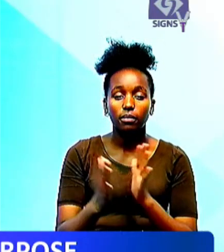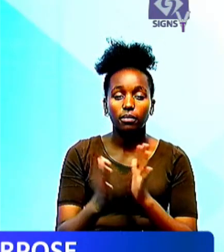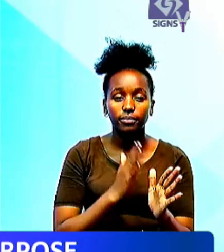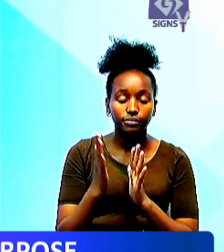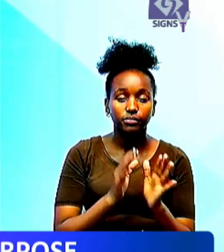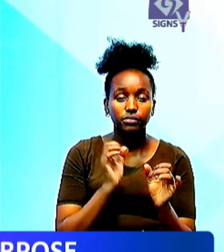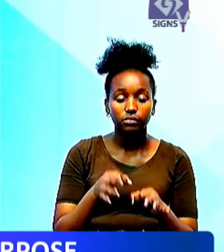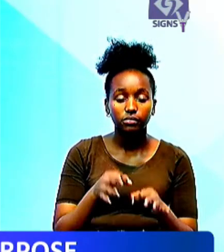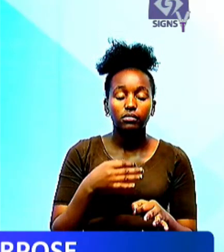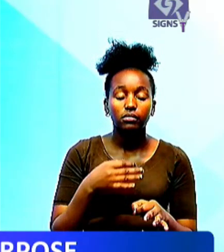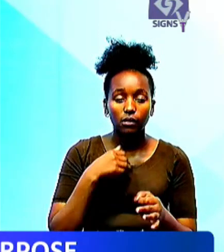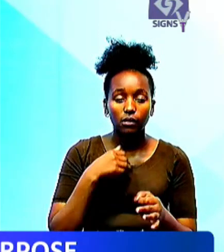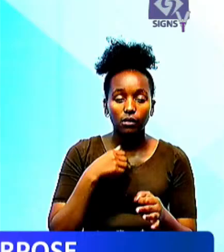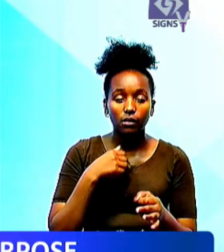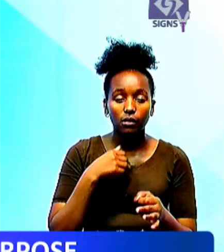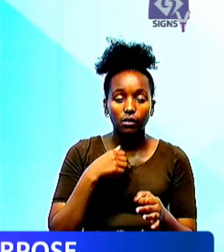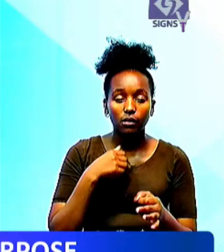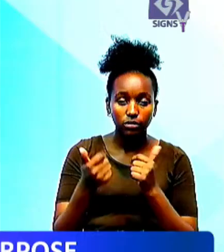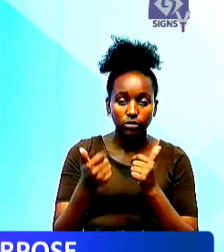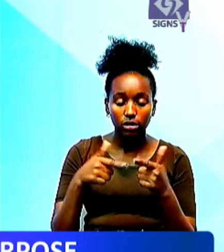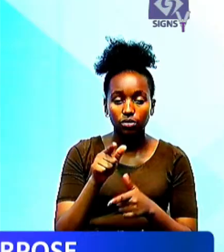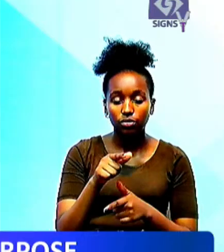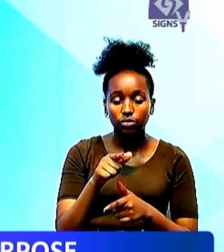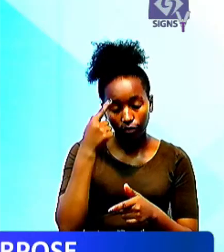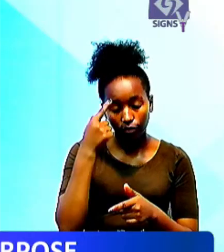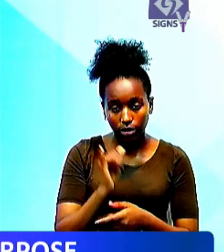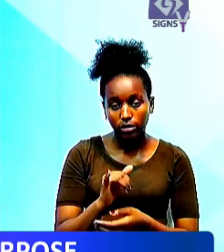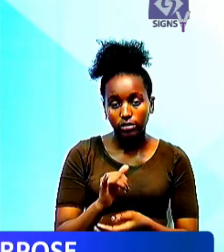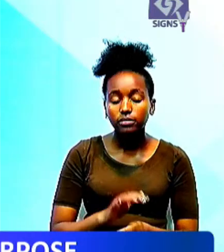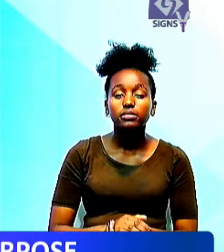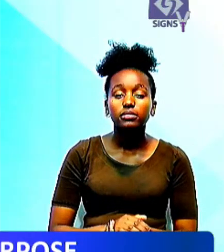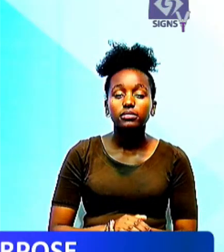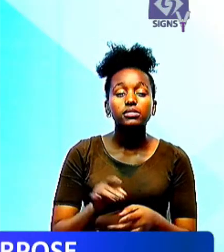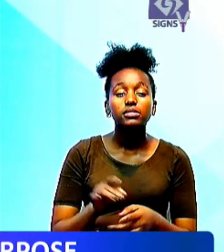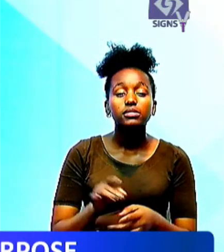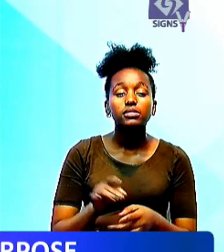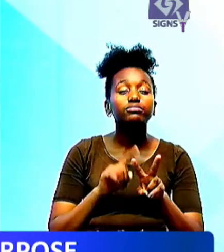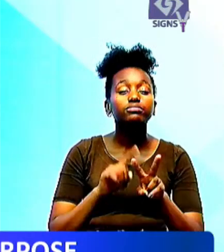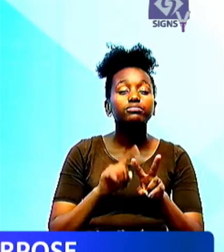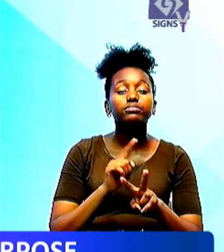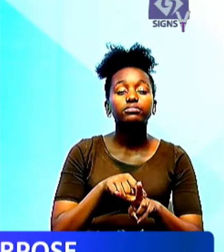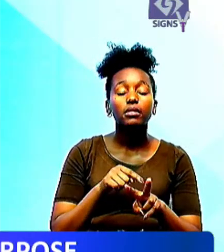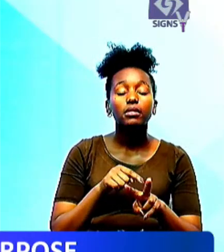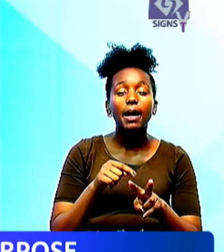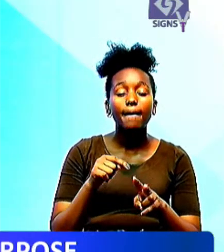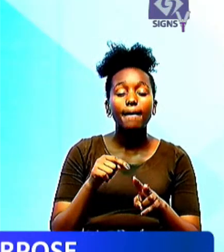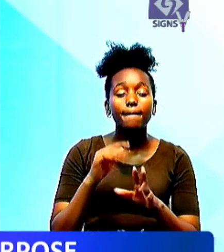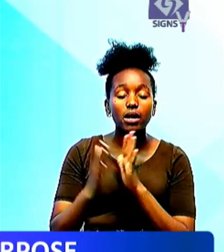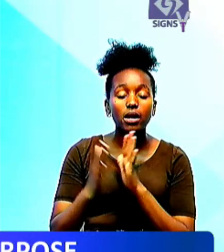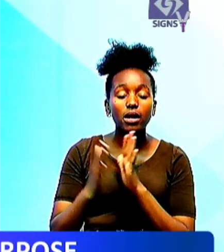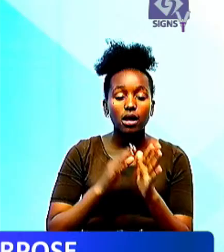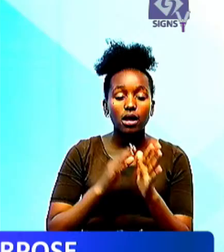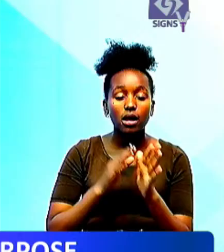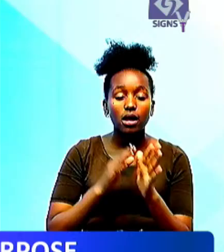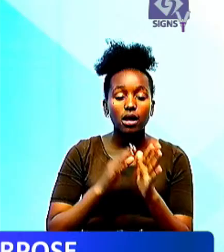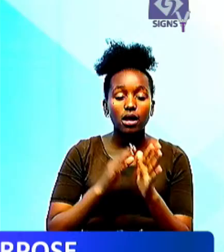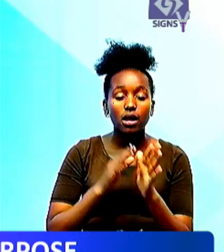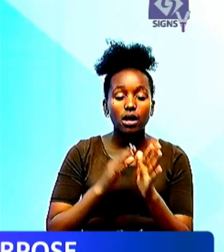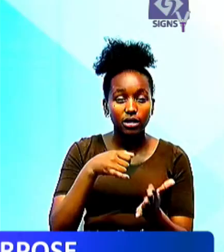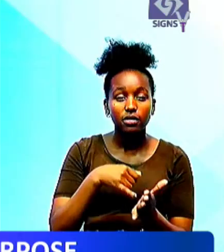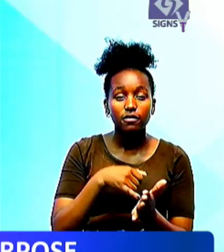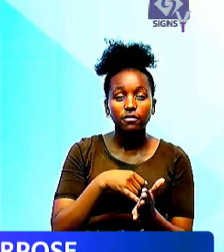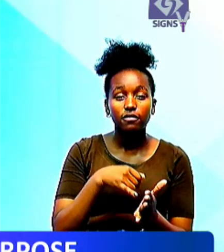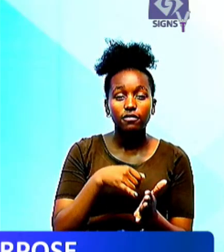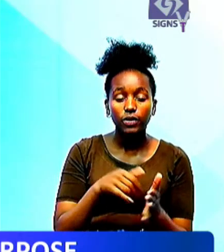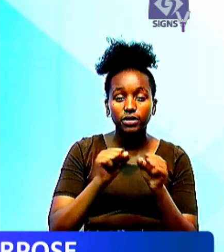budget that allocates the money. The other thing is set a goal from where you are, and this involves go and check what are the